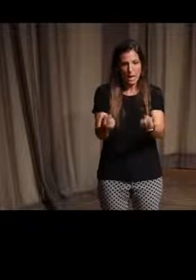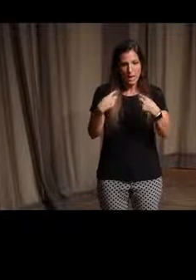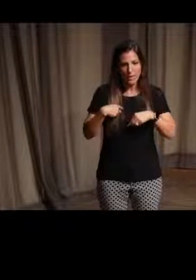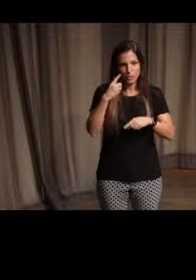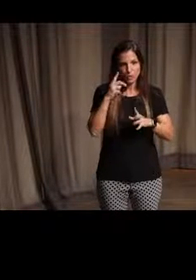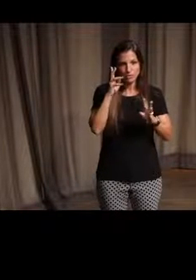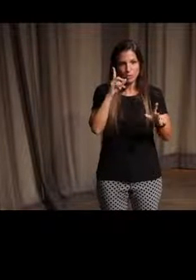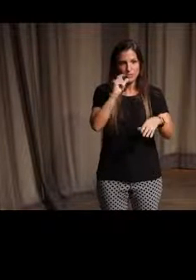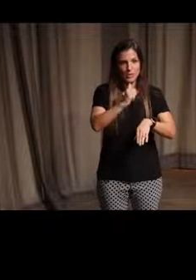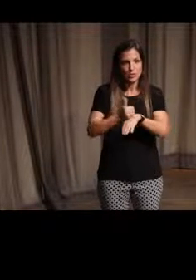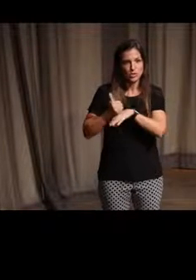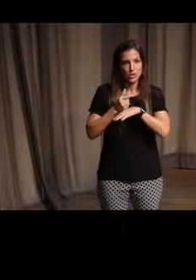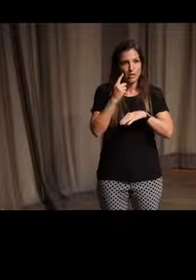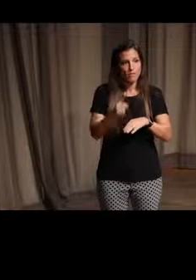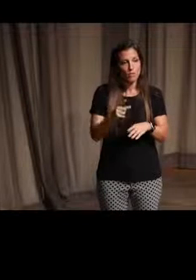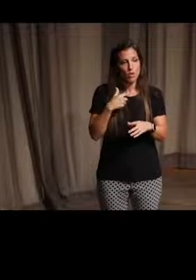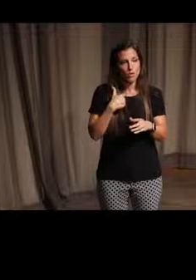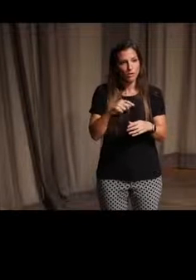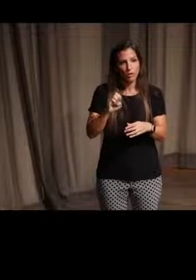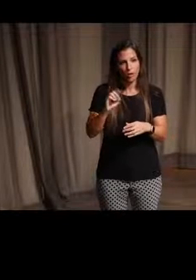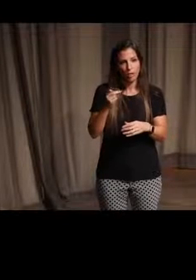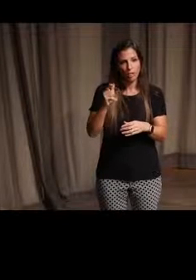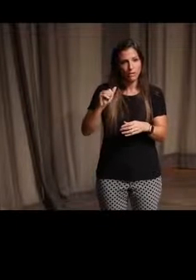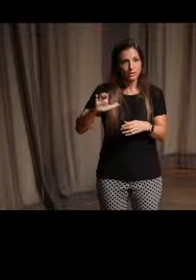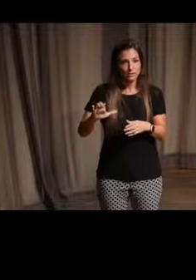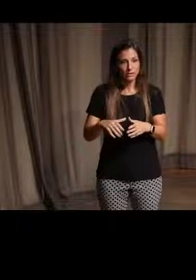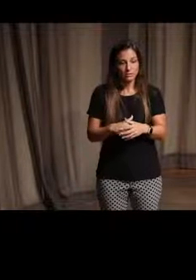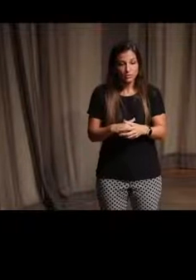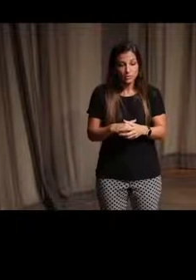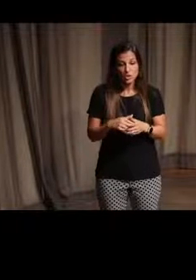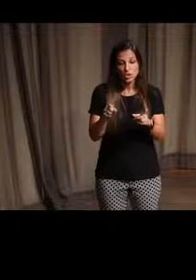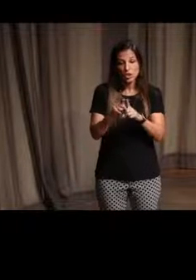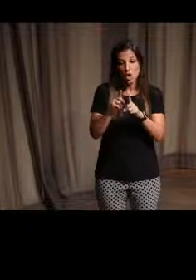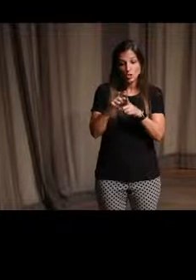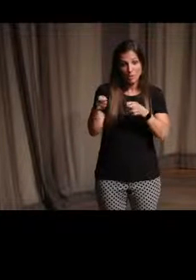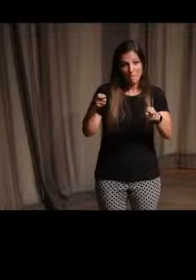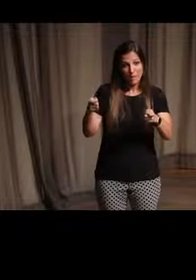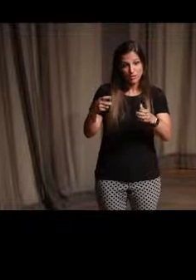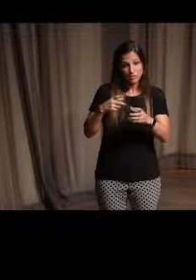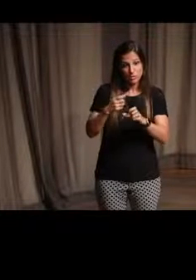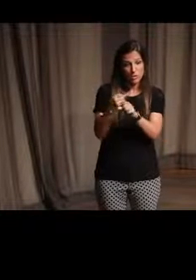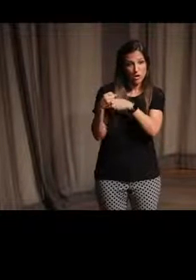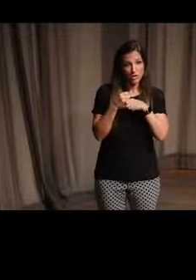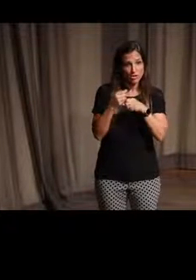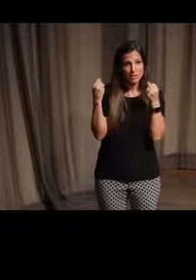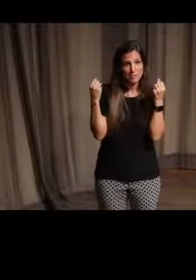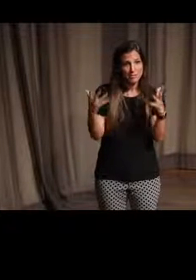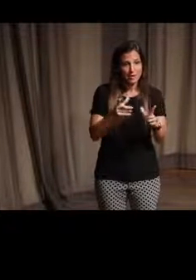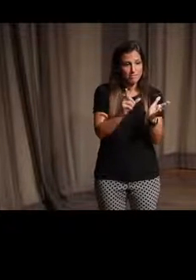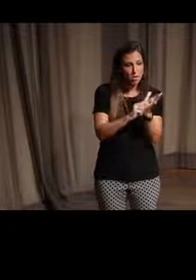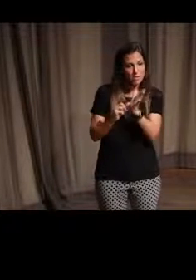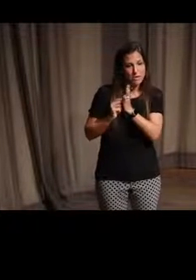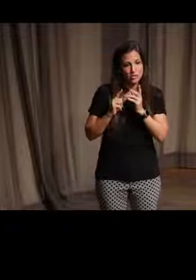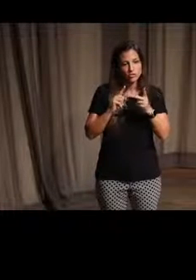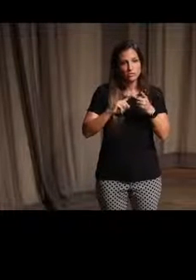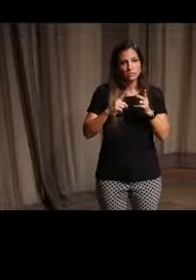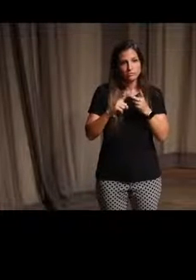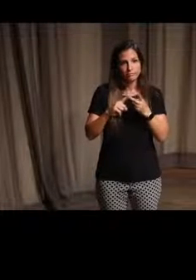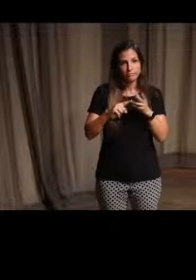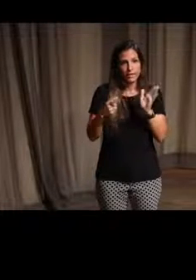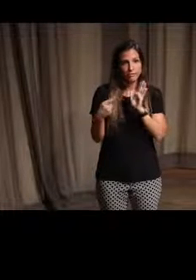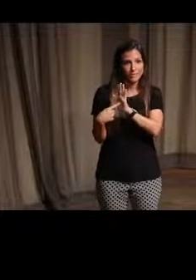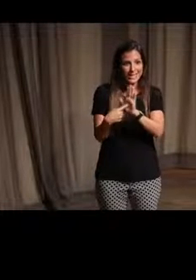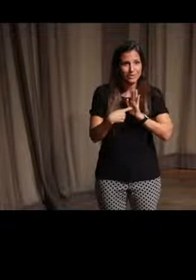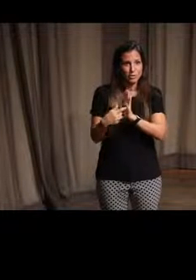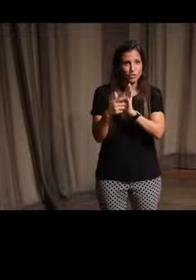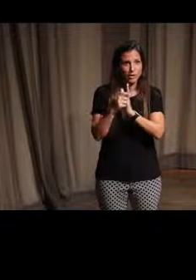the co-organizing of Leandro Ehrlich Liminal. She has also managed the production of various publications and exhibition catalogs for